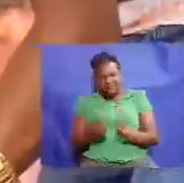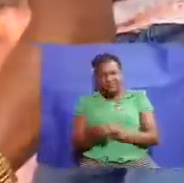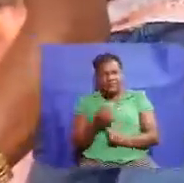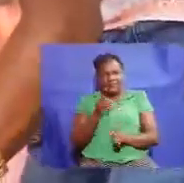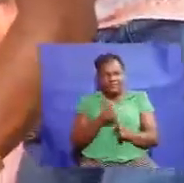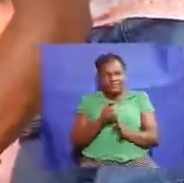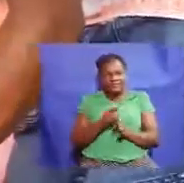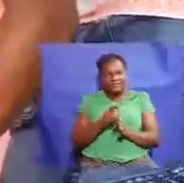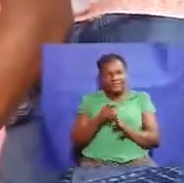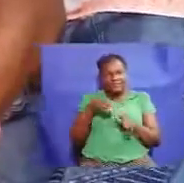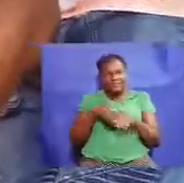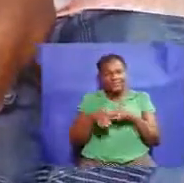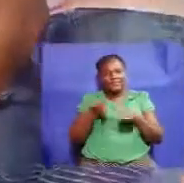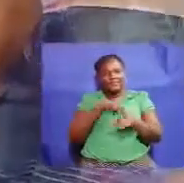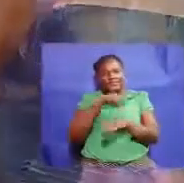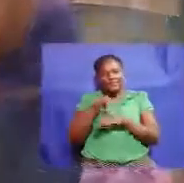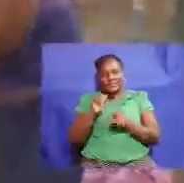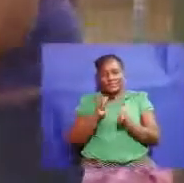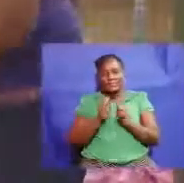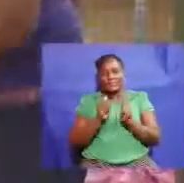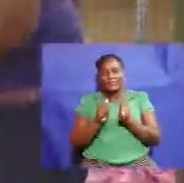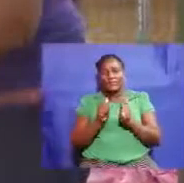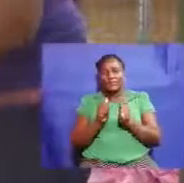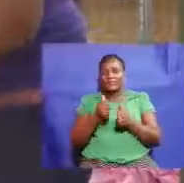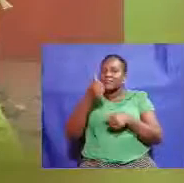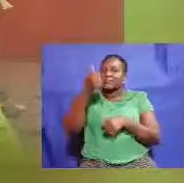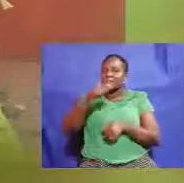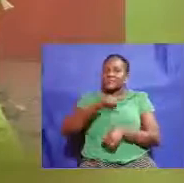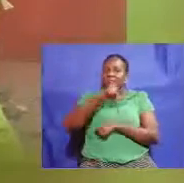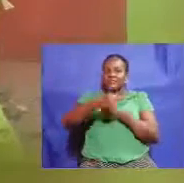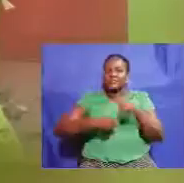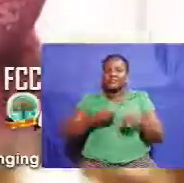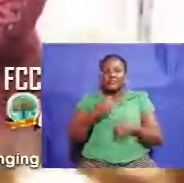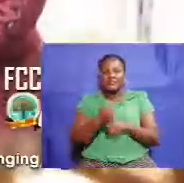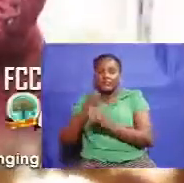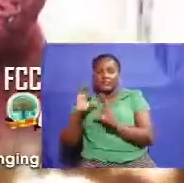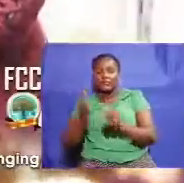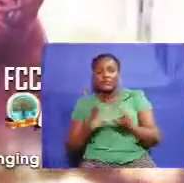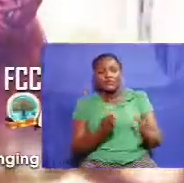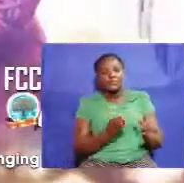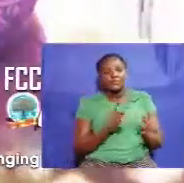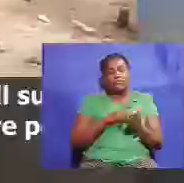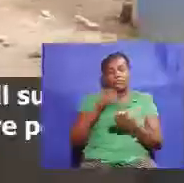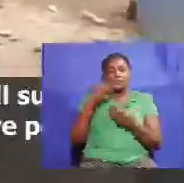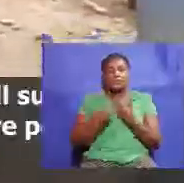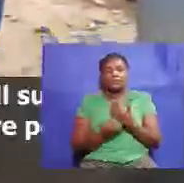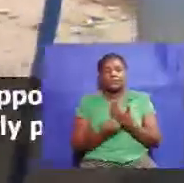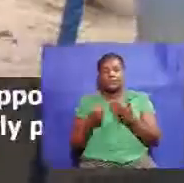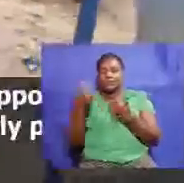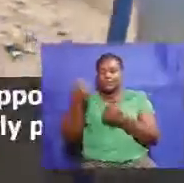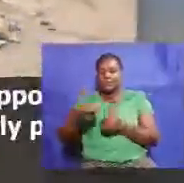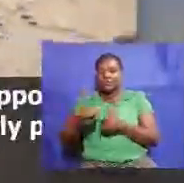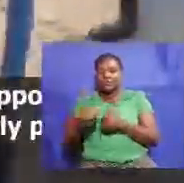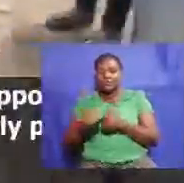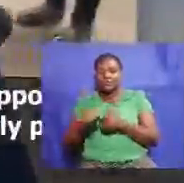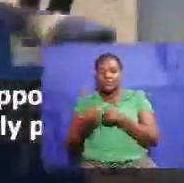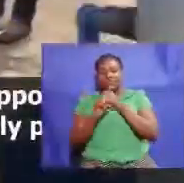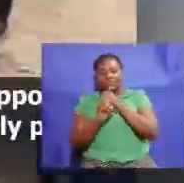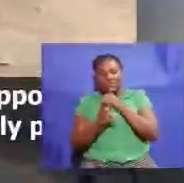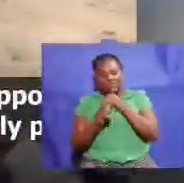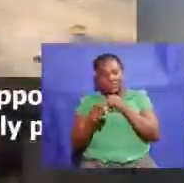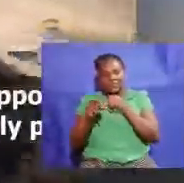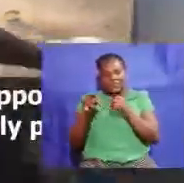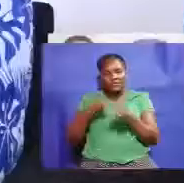national participation in international competitions, 10 years of creating indelible heartprints through our community projects, 10 years